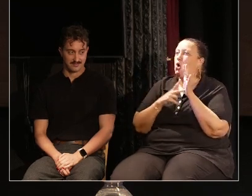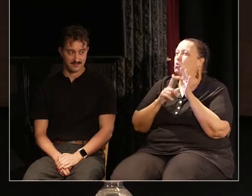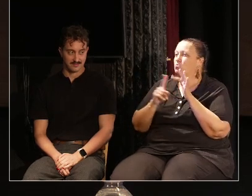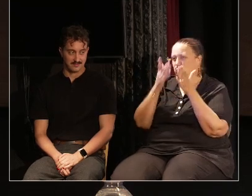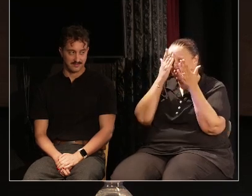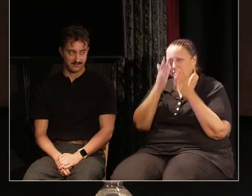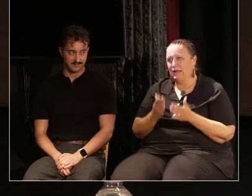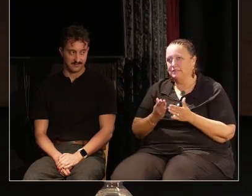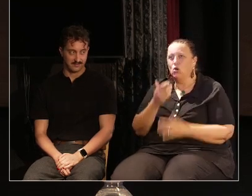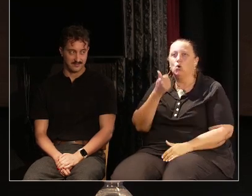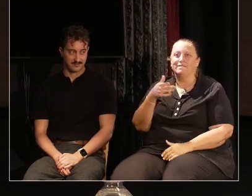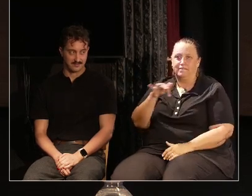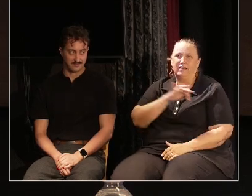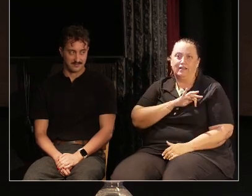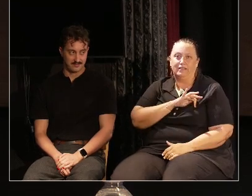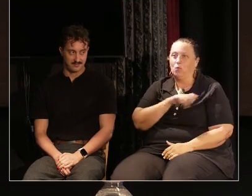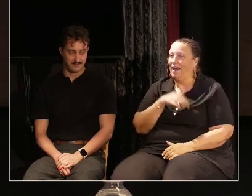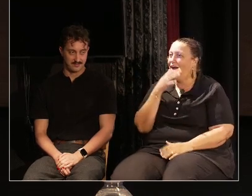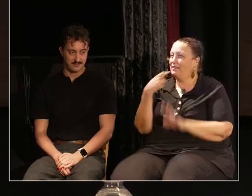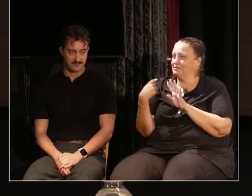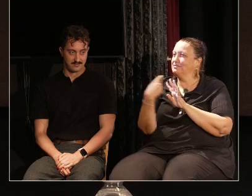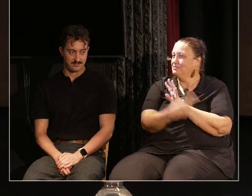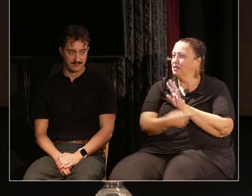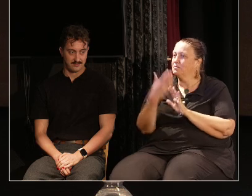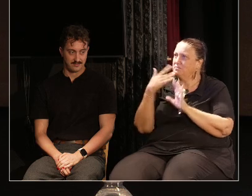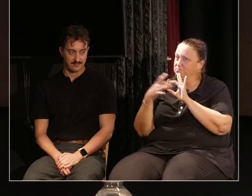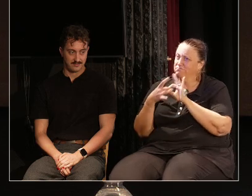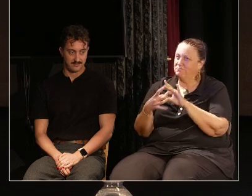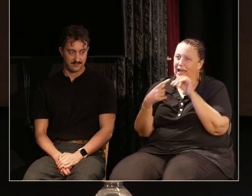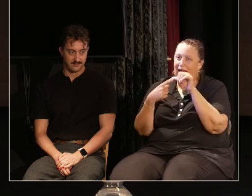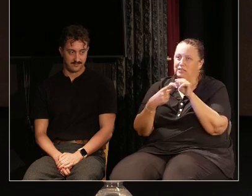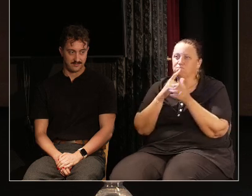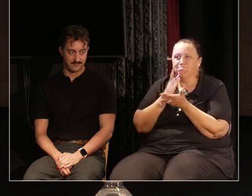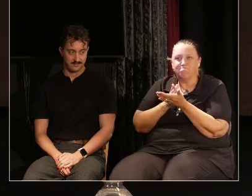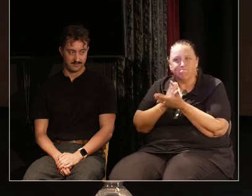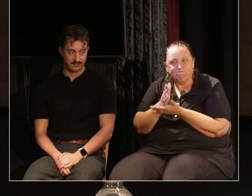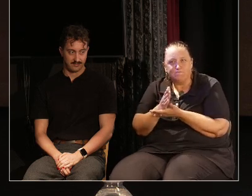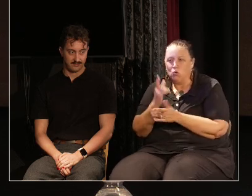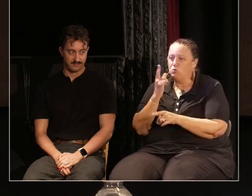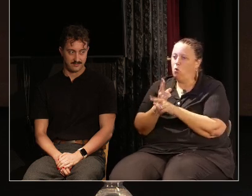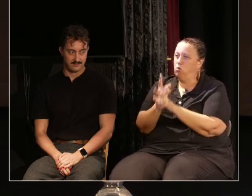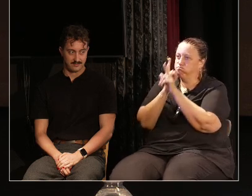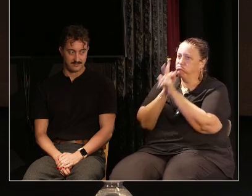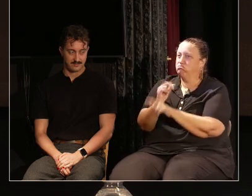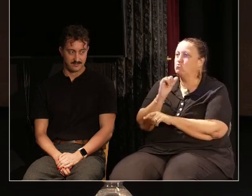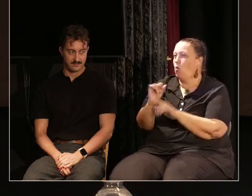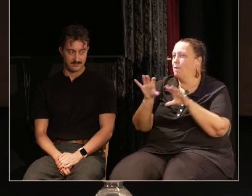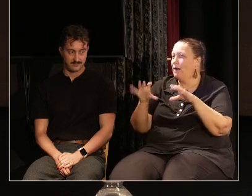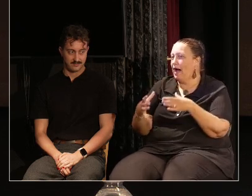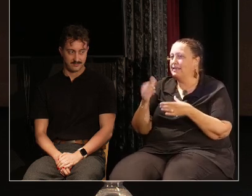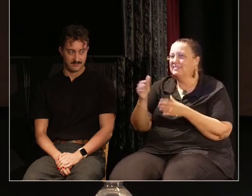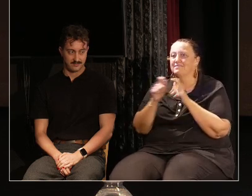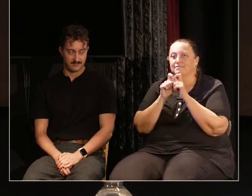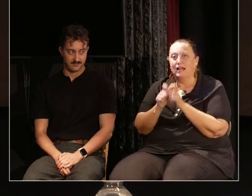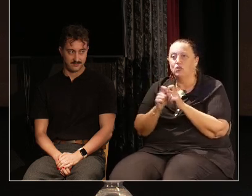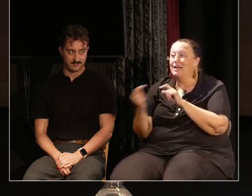faith. We ask our speakers to engage with integrity, to speak clearly to their party's values, and to debate with each